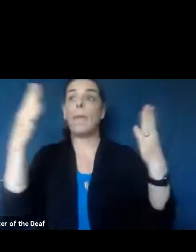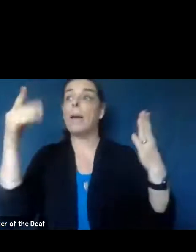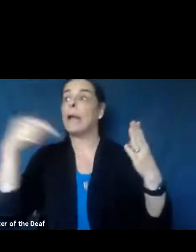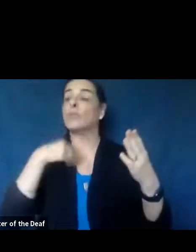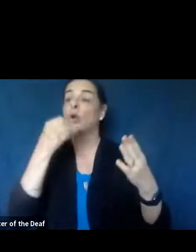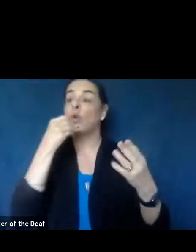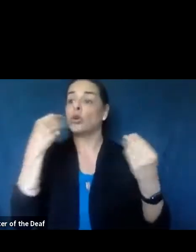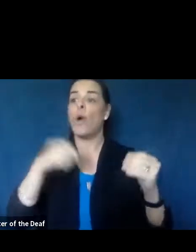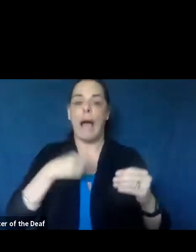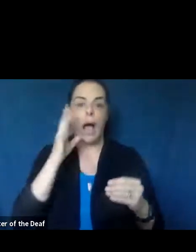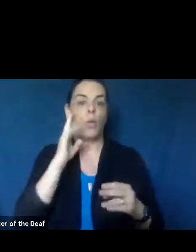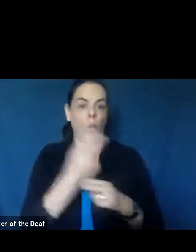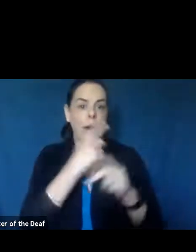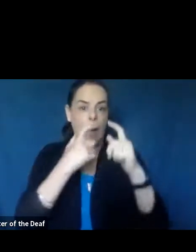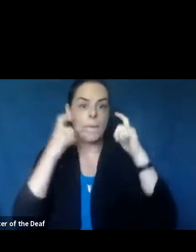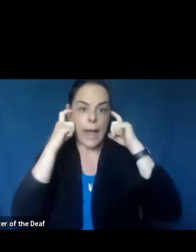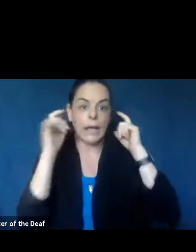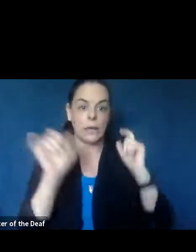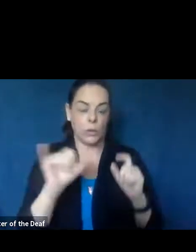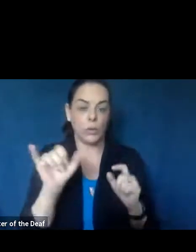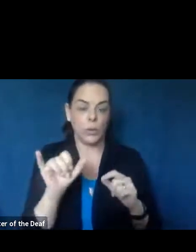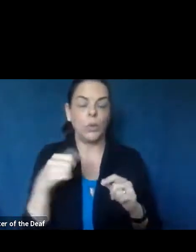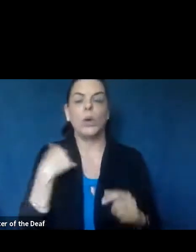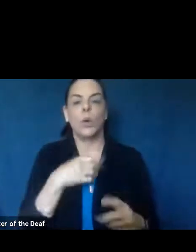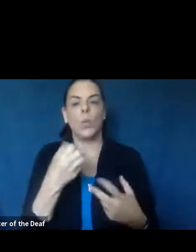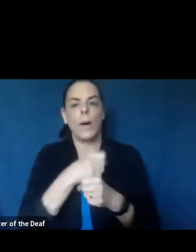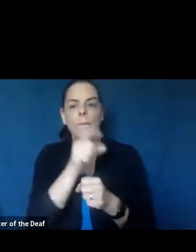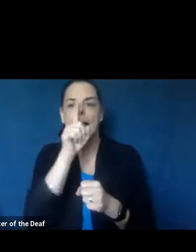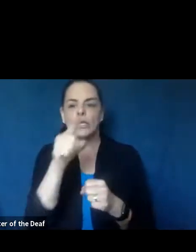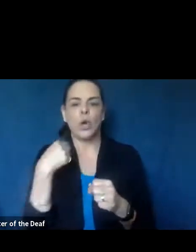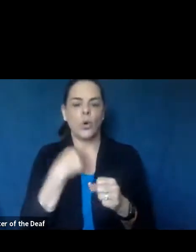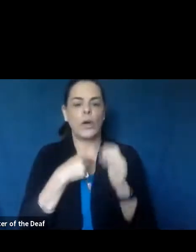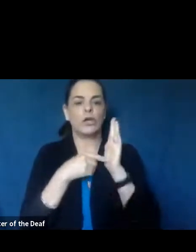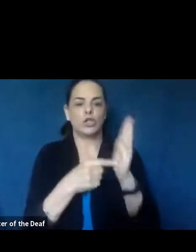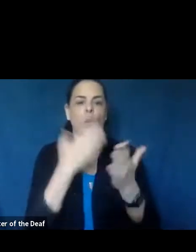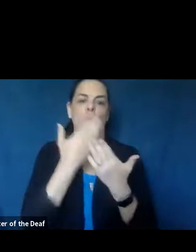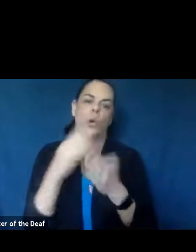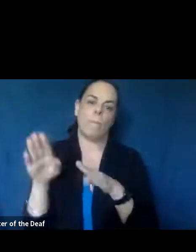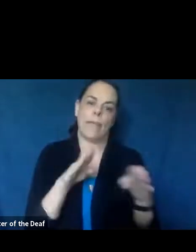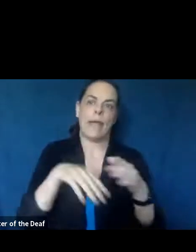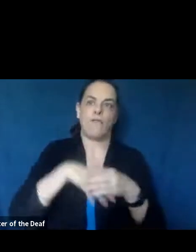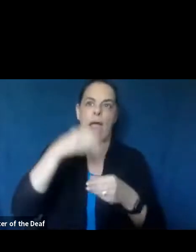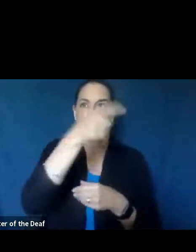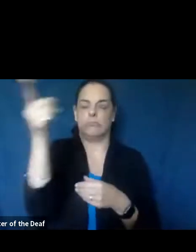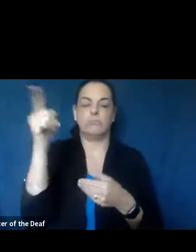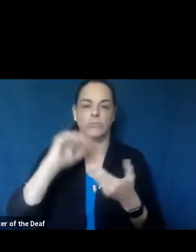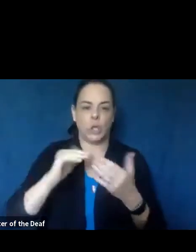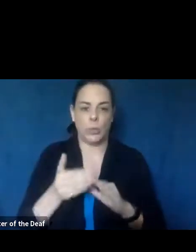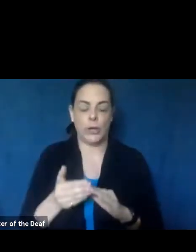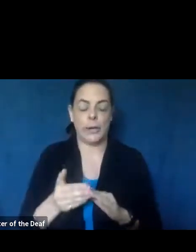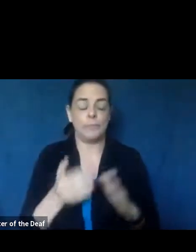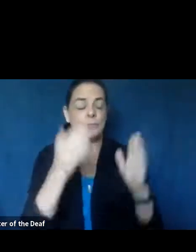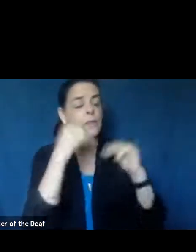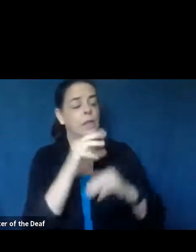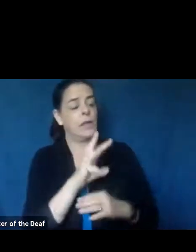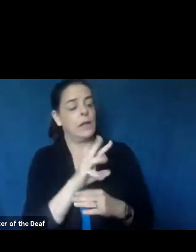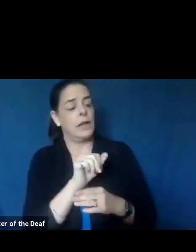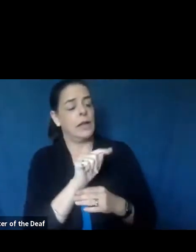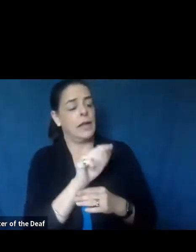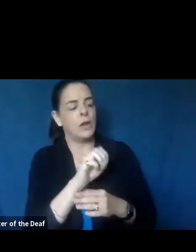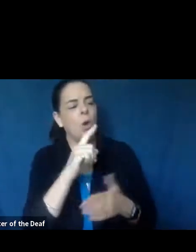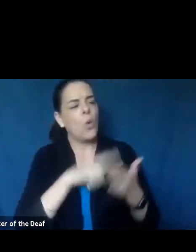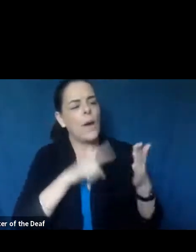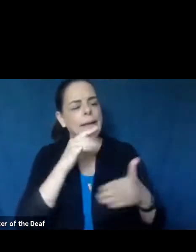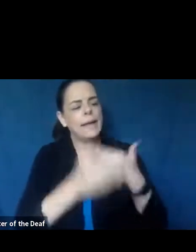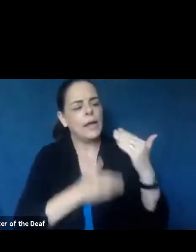on my face. We just want to make sure that we're modeling that good behavior in the community. From WATE, what's the procedure